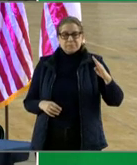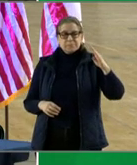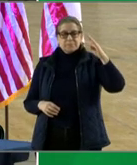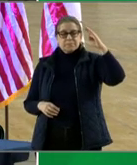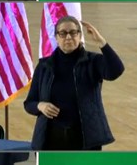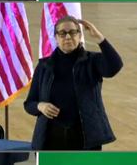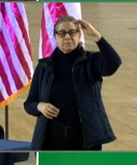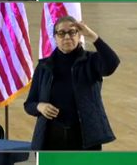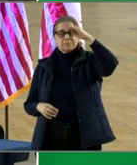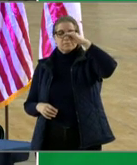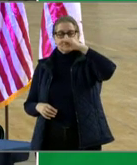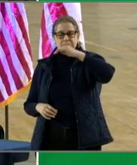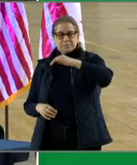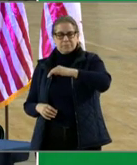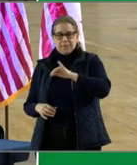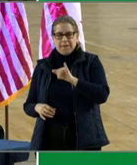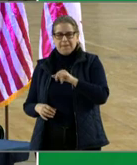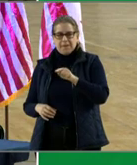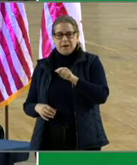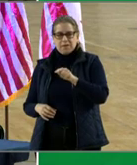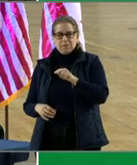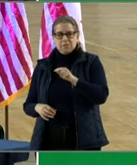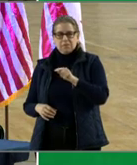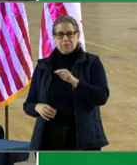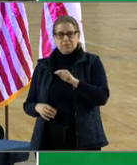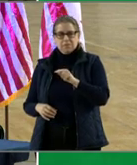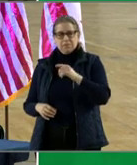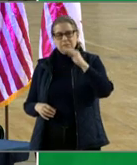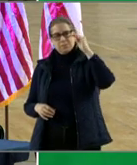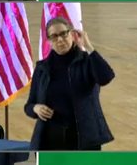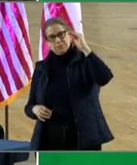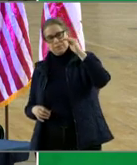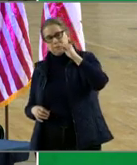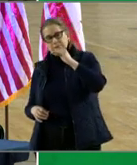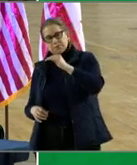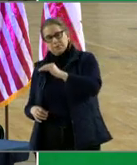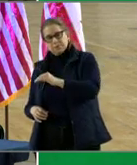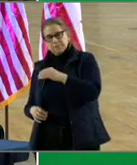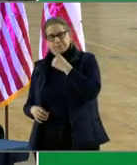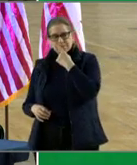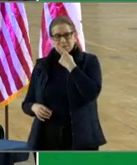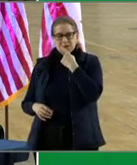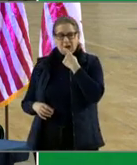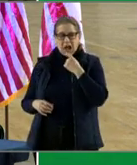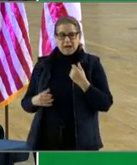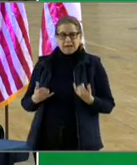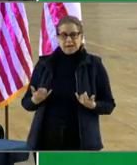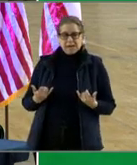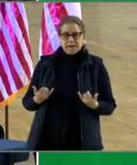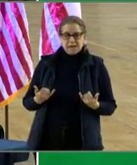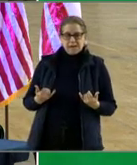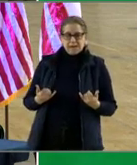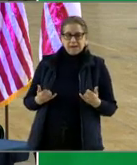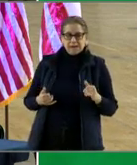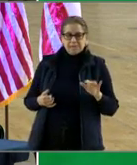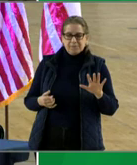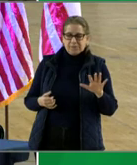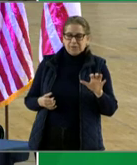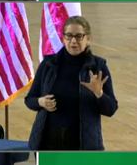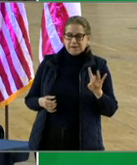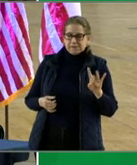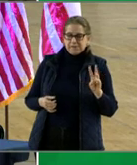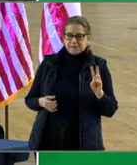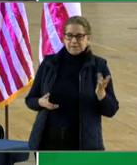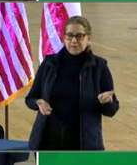mentioned, and this is a representation, if you notice, the 586 are the current number of cases we have, and then the curve, the